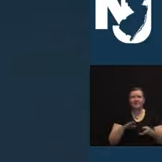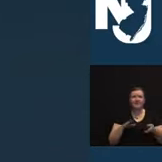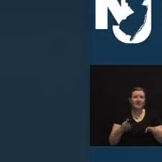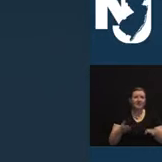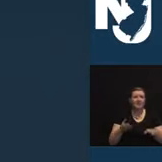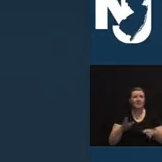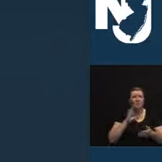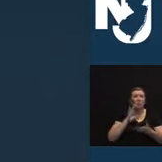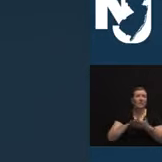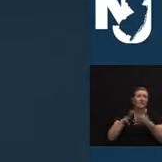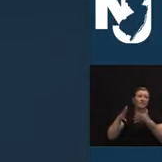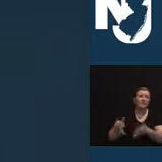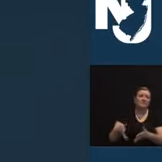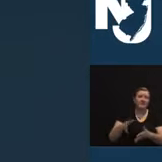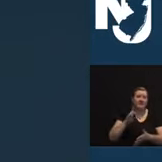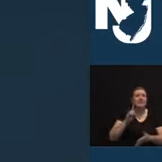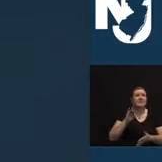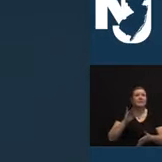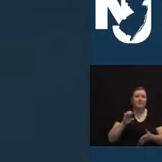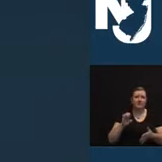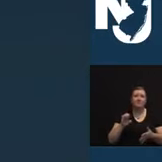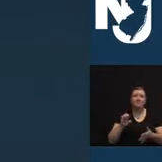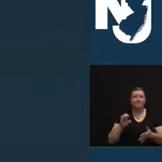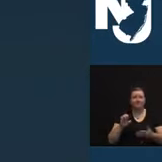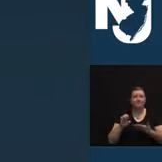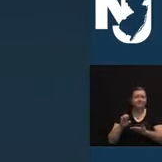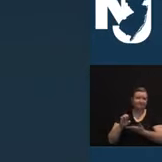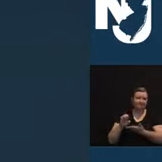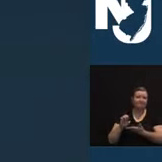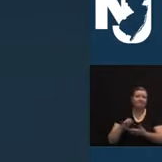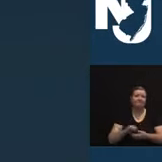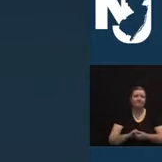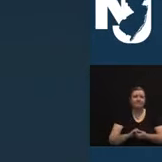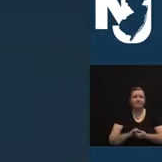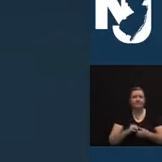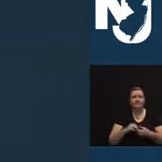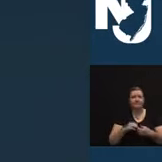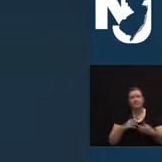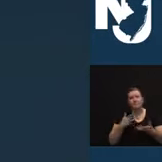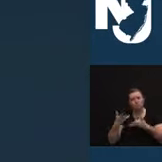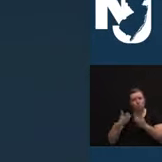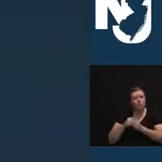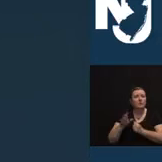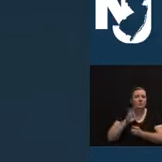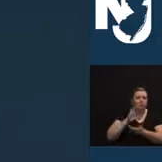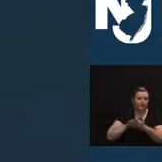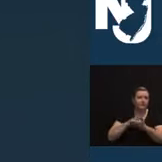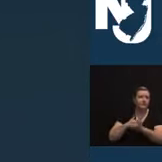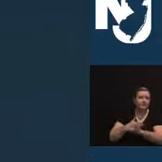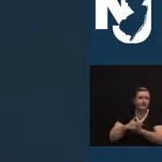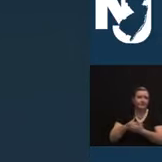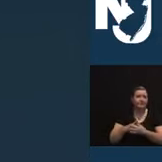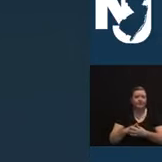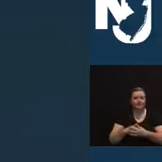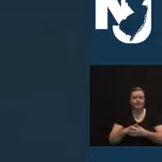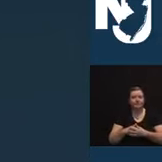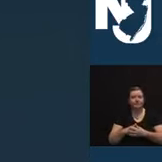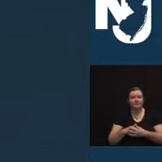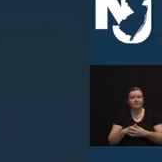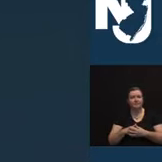emotional conversation with her about all the good deeds that Bill did. By the way, they started dating